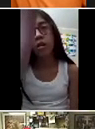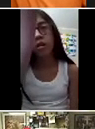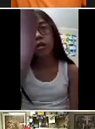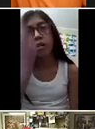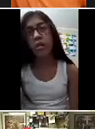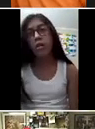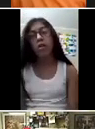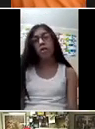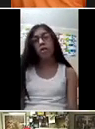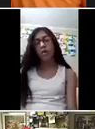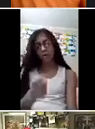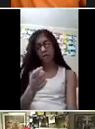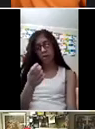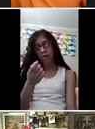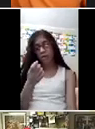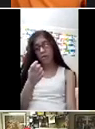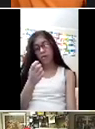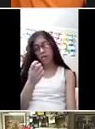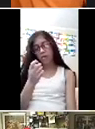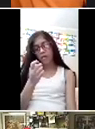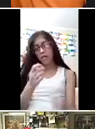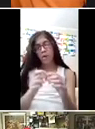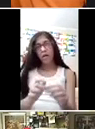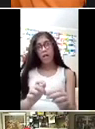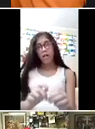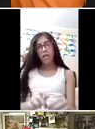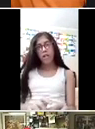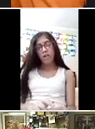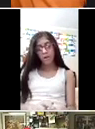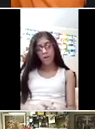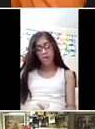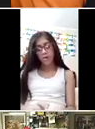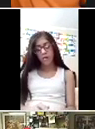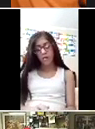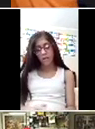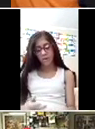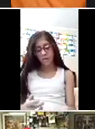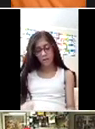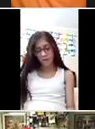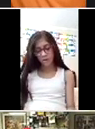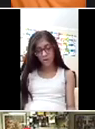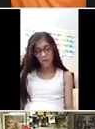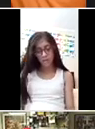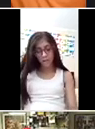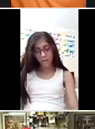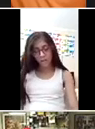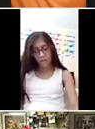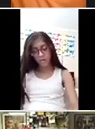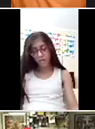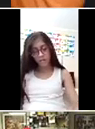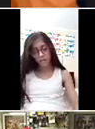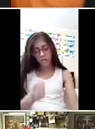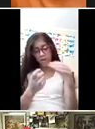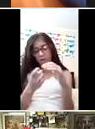what should you do right after you get saved? What are some of the things you should do? Read the Bible? Read the Bible. Yeah, get